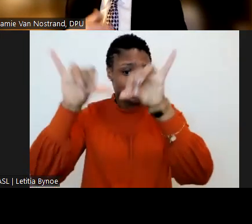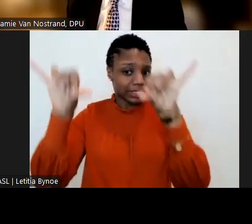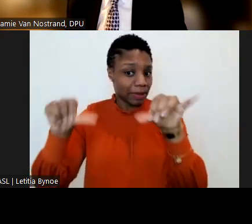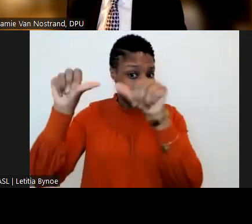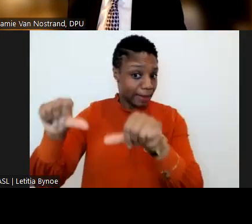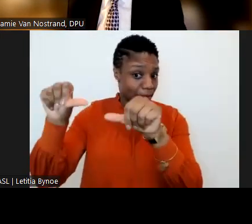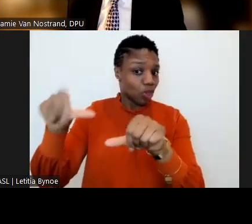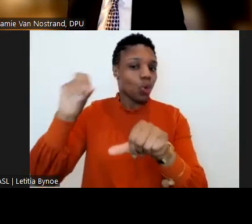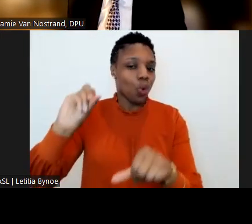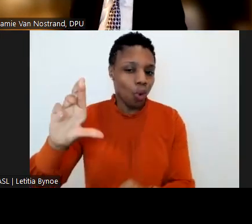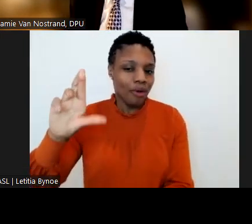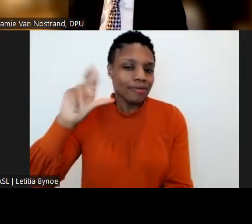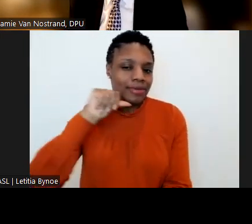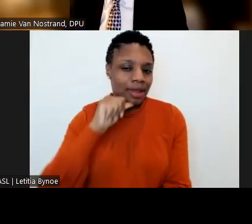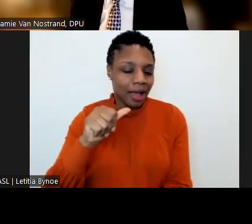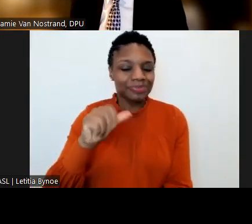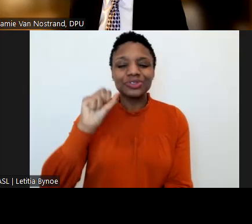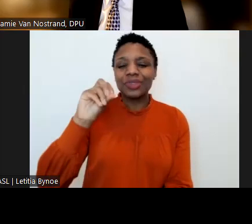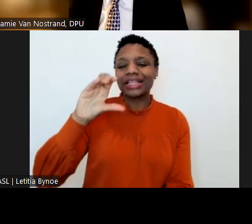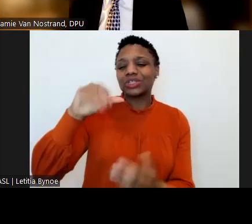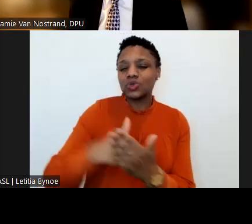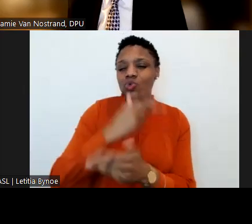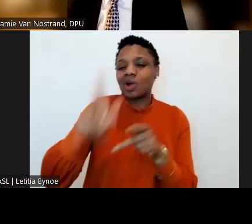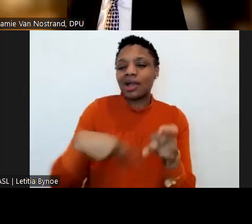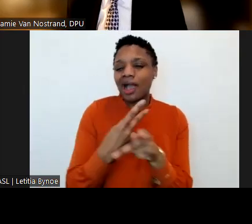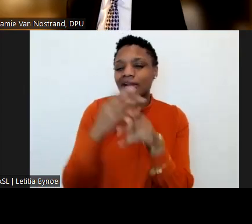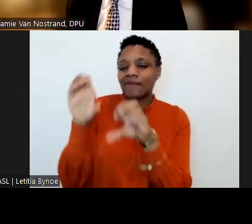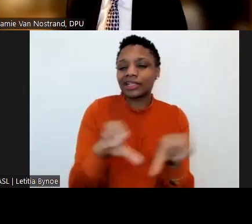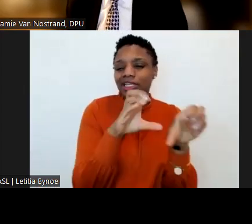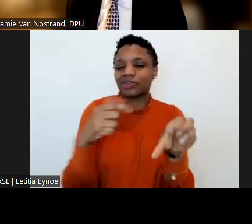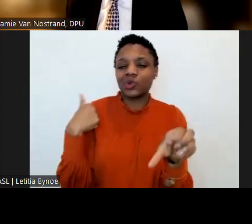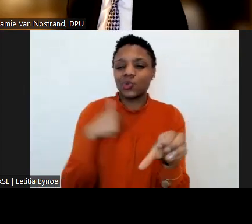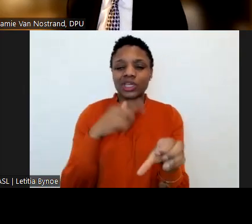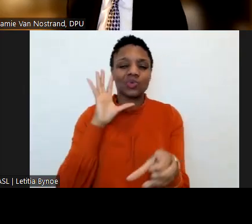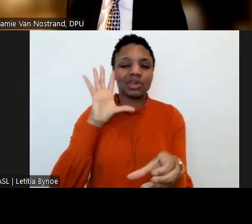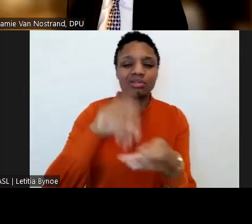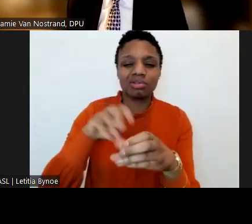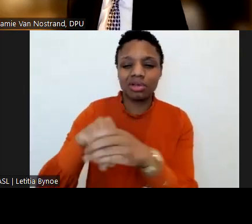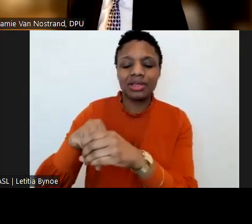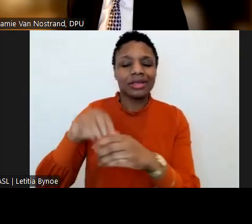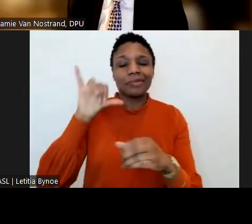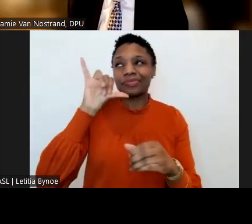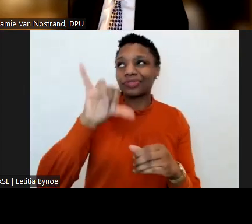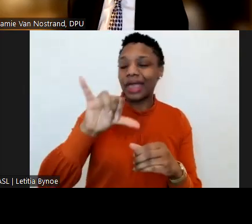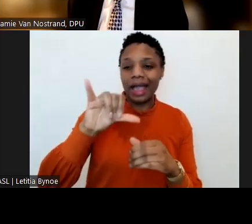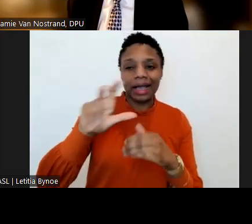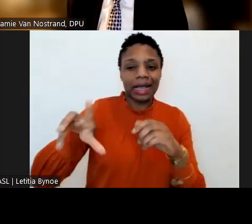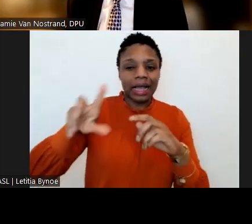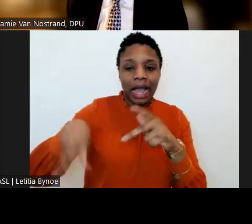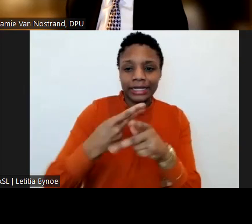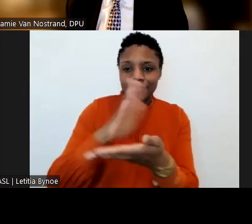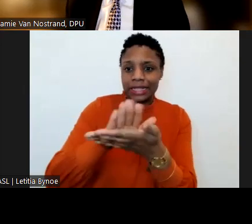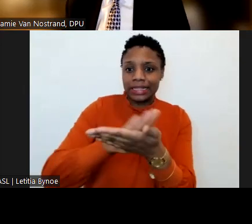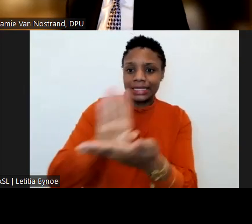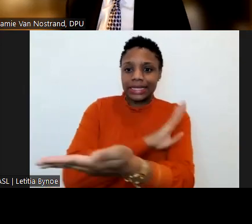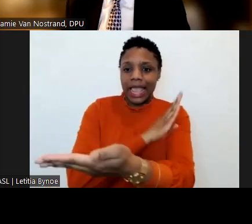that's the new kind of activity that we're going to be engaging in as we move into this clean energy, this broader decarbonization efforts.